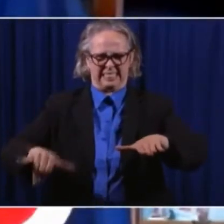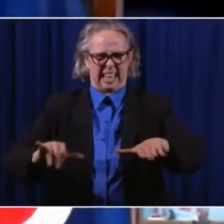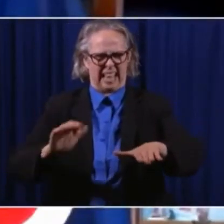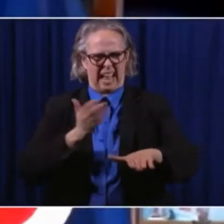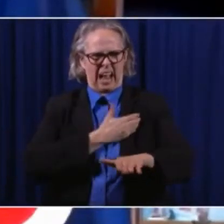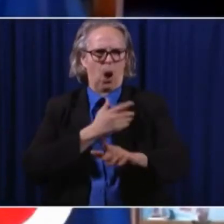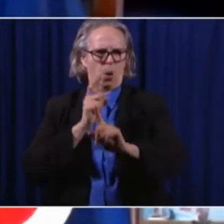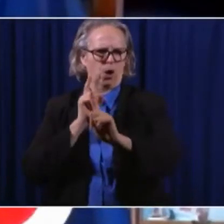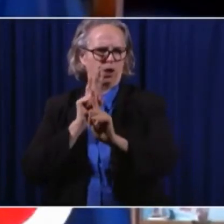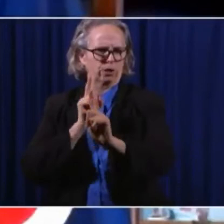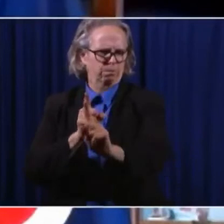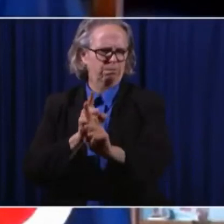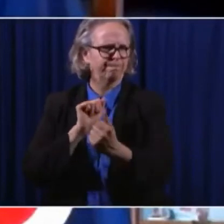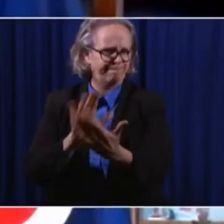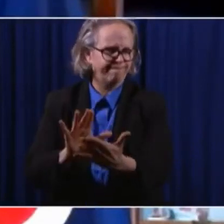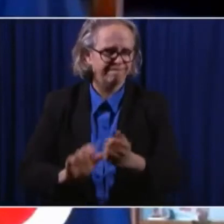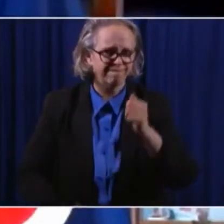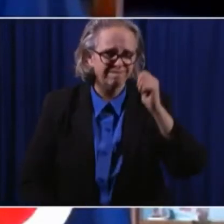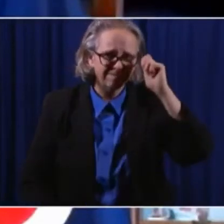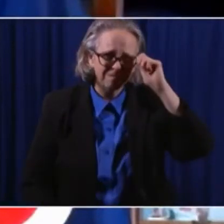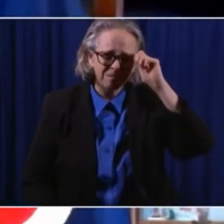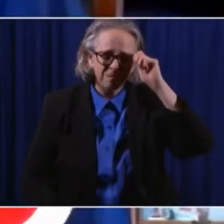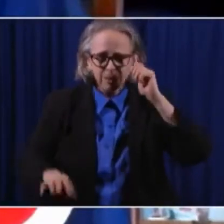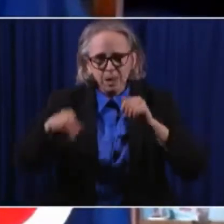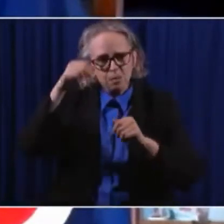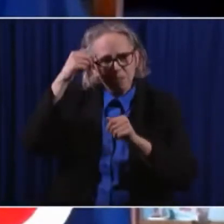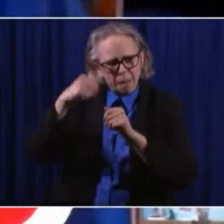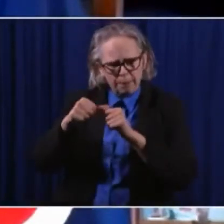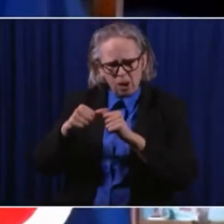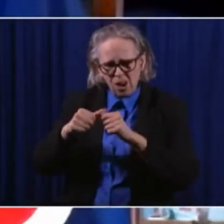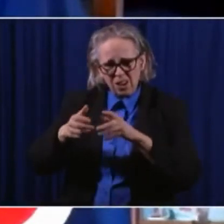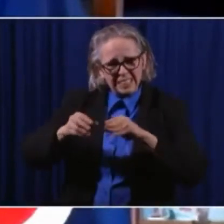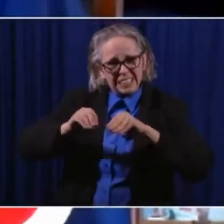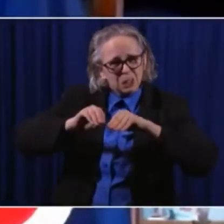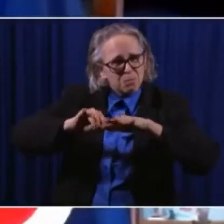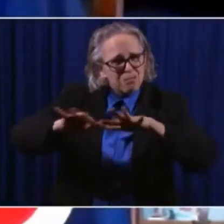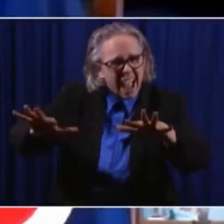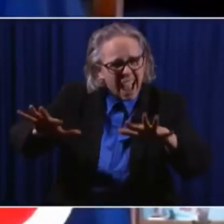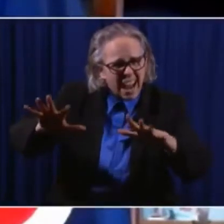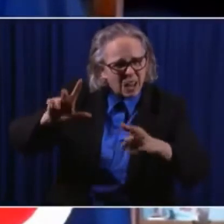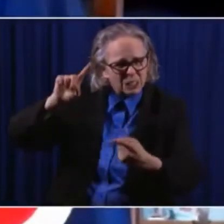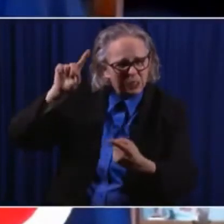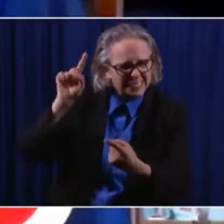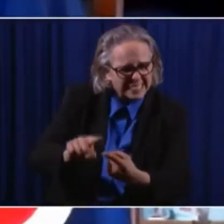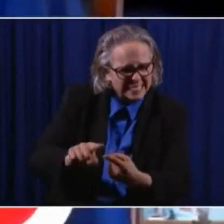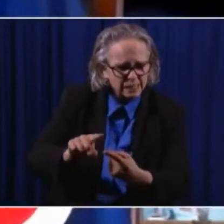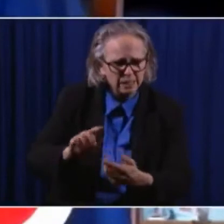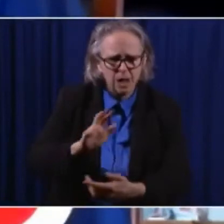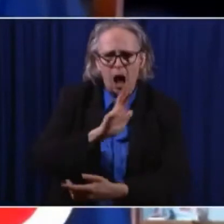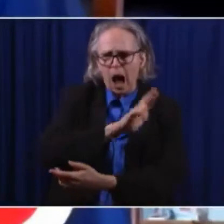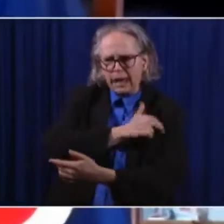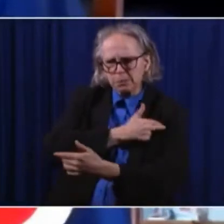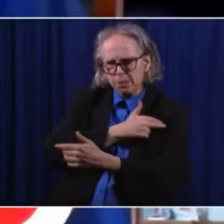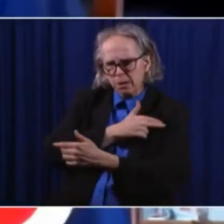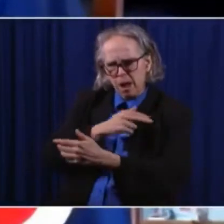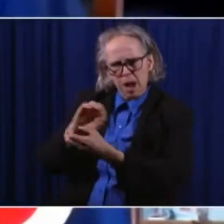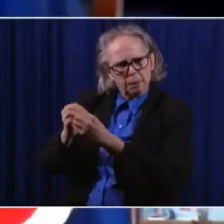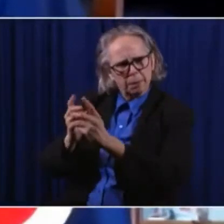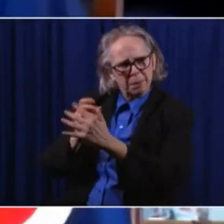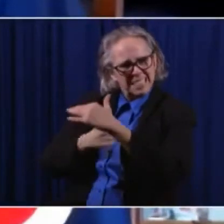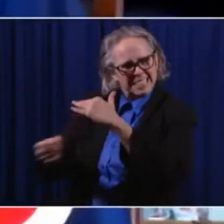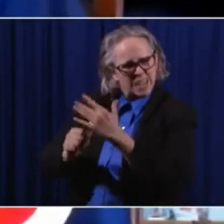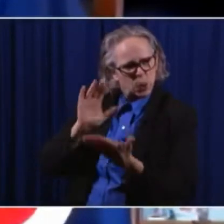how do we reduce the spread of the virus, not overwhelm our hospitals, keep businesses open, save jobs,